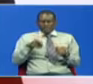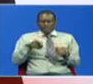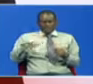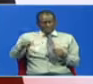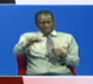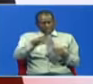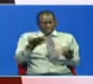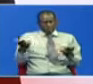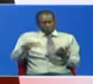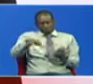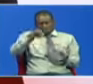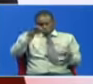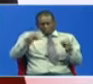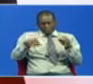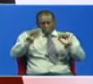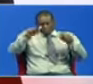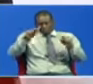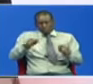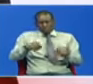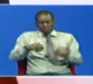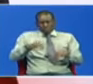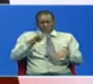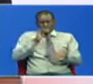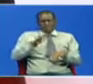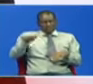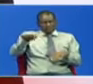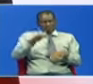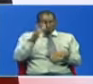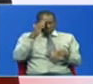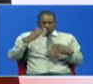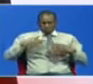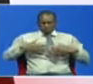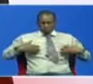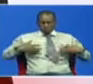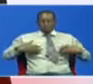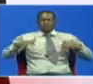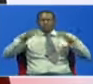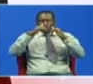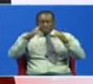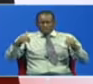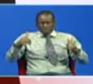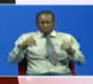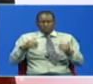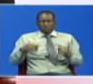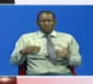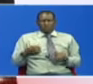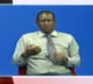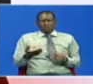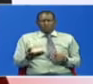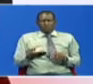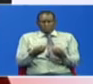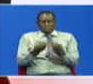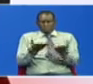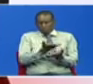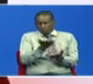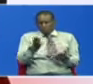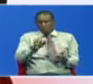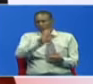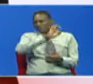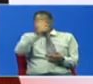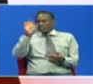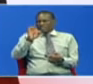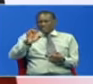as potential hotspots, because you know our refugee camps are domiciled mostly in the eastern part of the